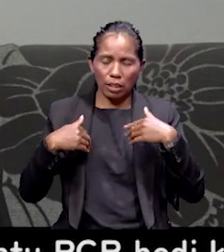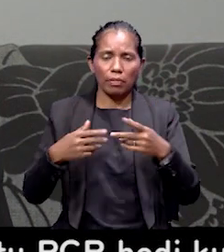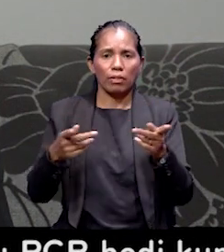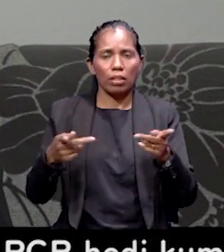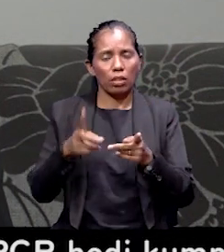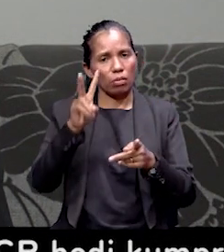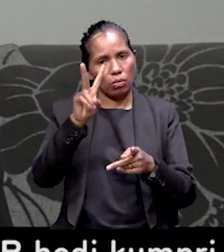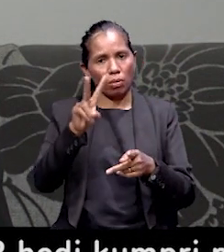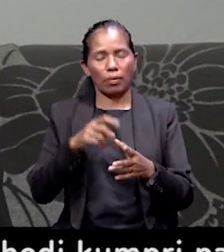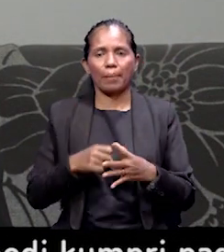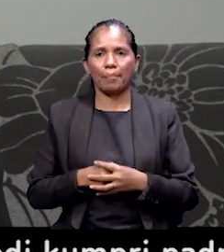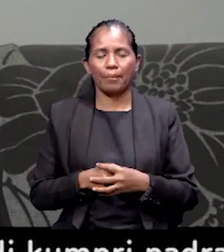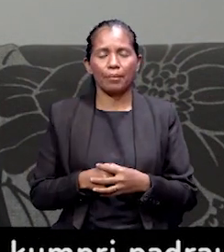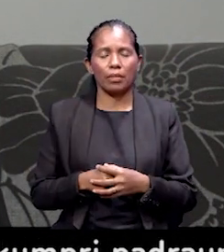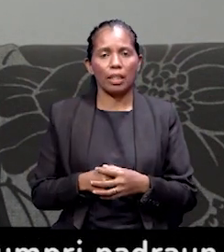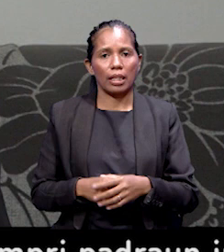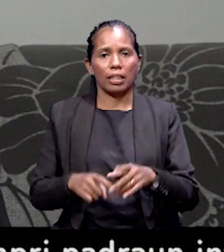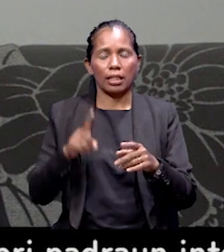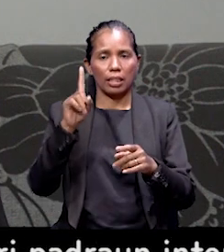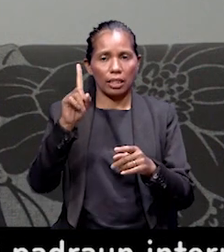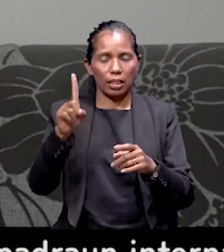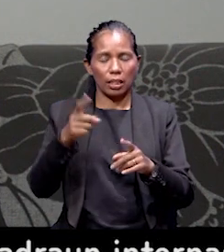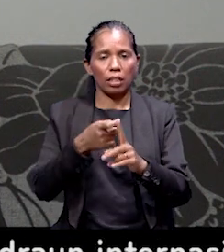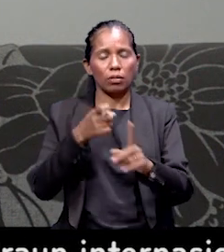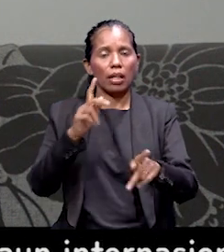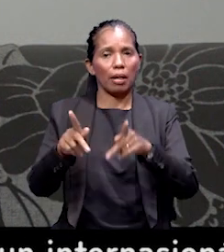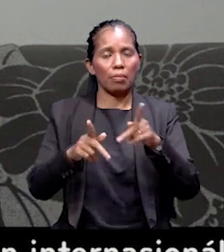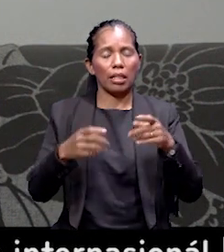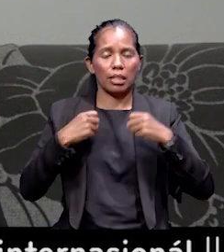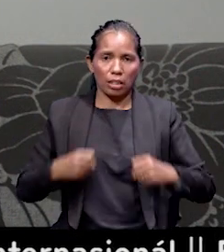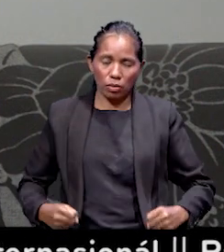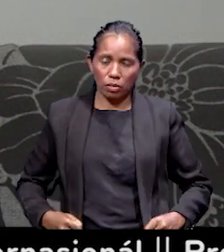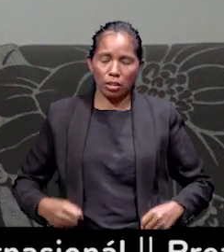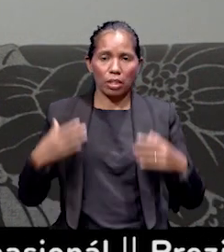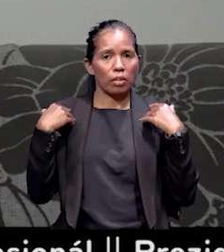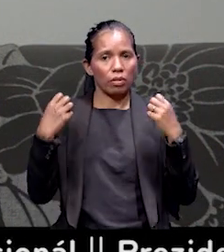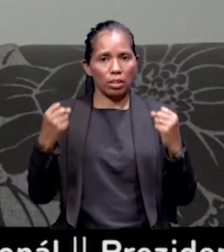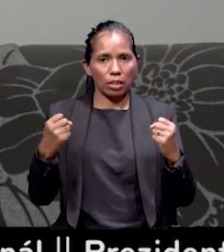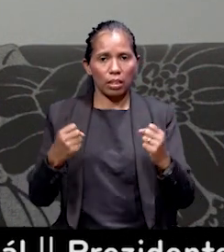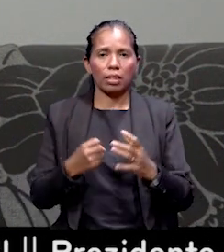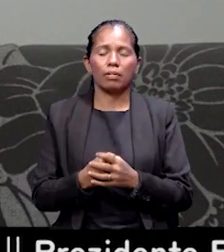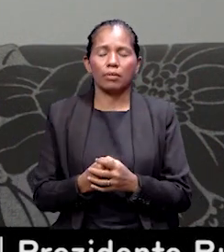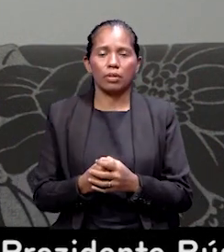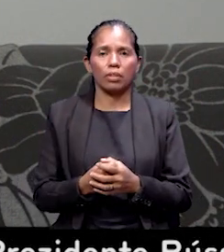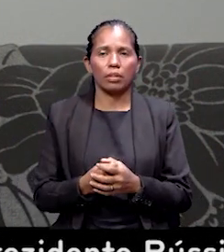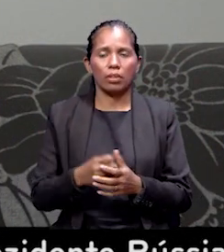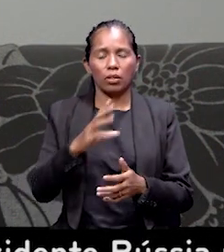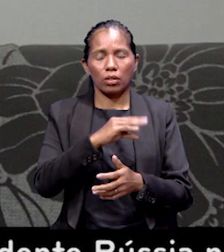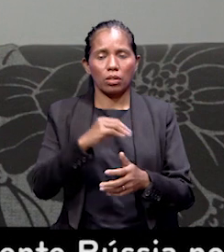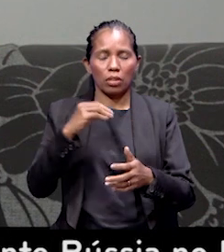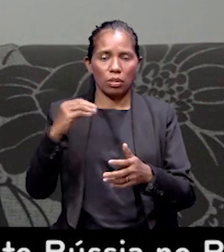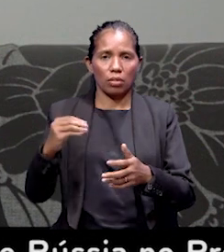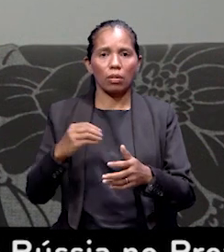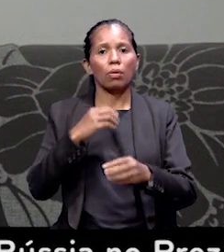ida liuhusi imunidade natural, ou itu bol imunidade populasional ne. Imunidade natural ne